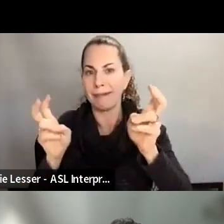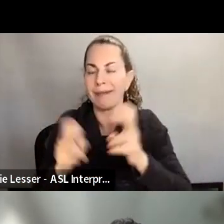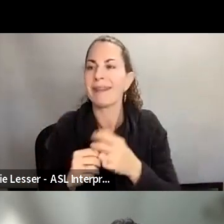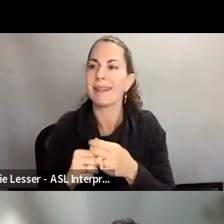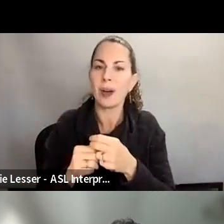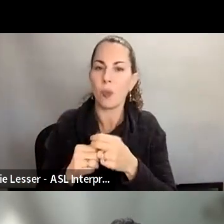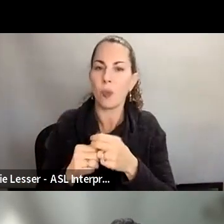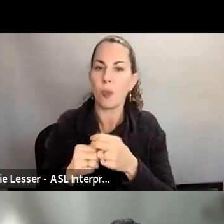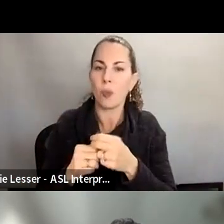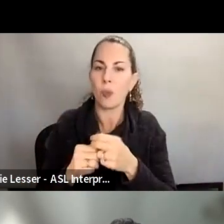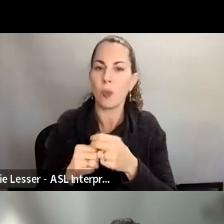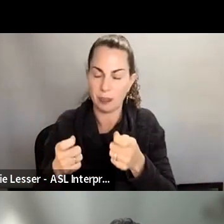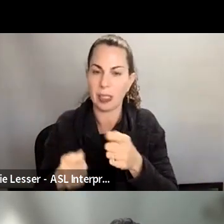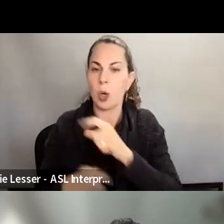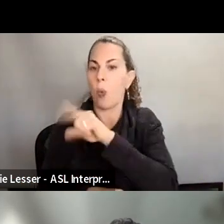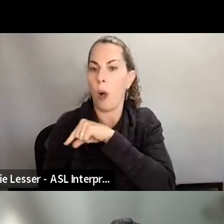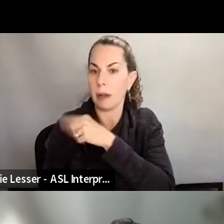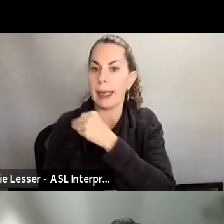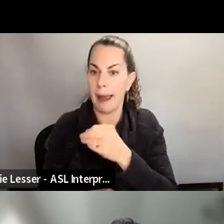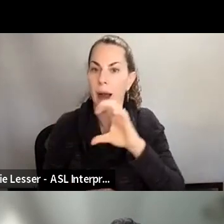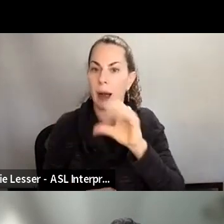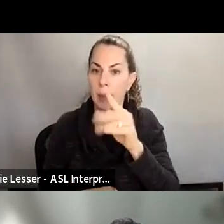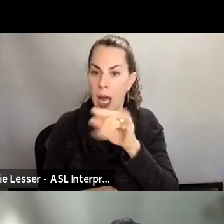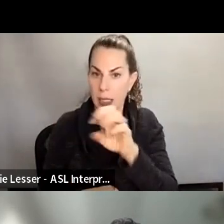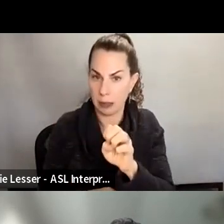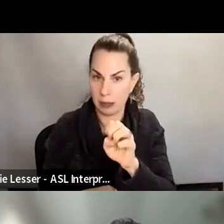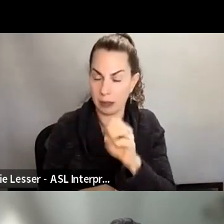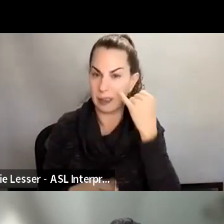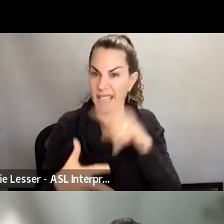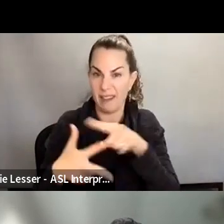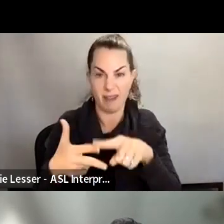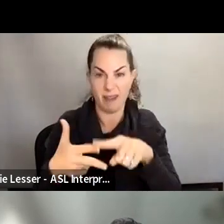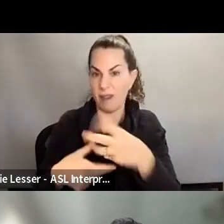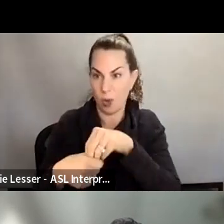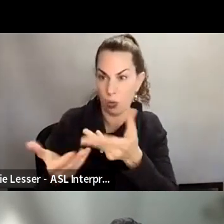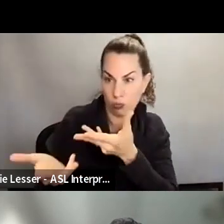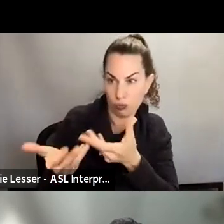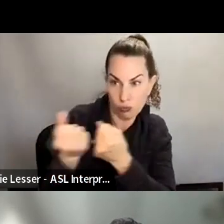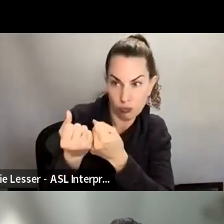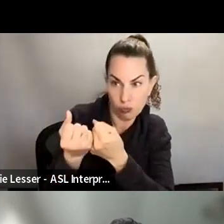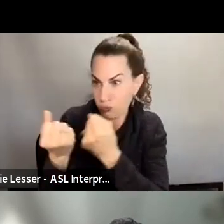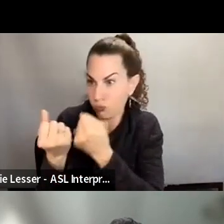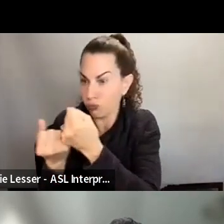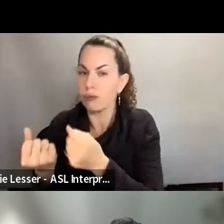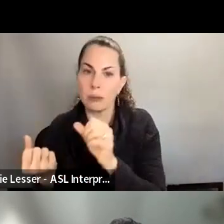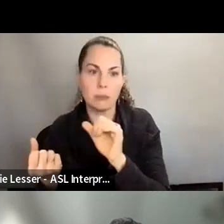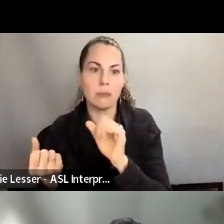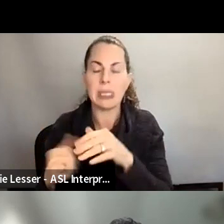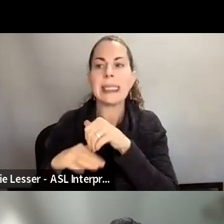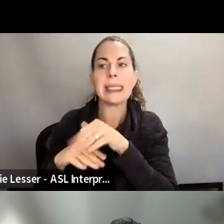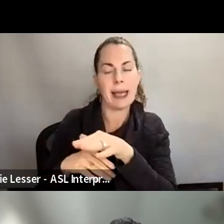compliance. So if you can get yourself in with those folks, have them sending them